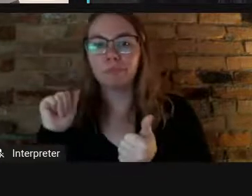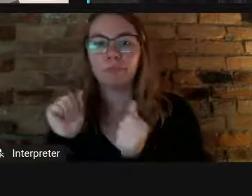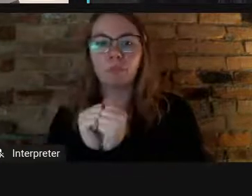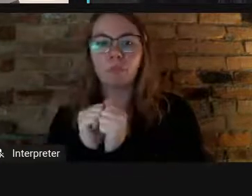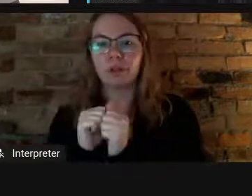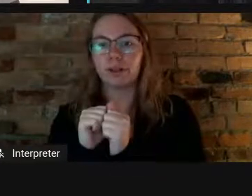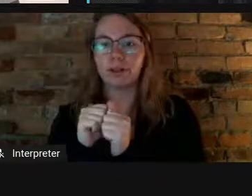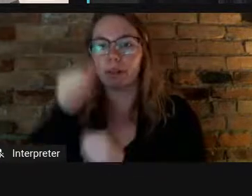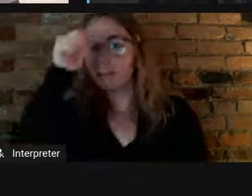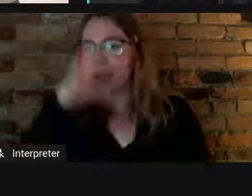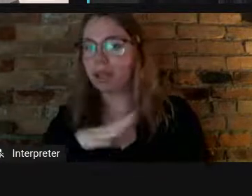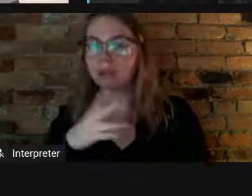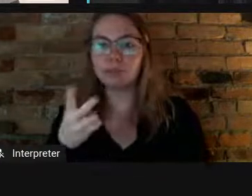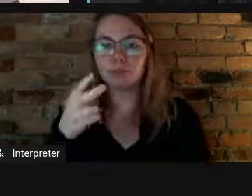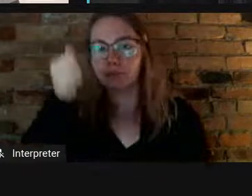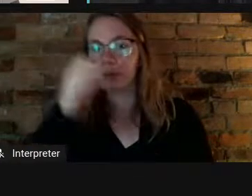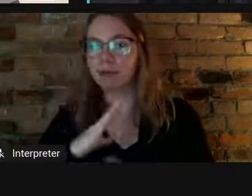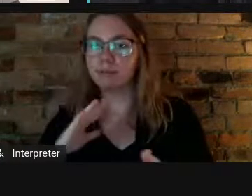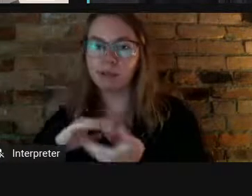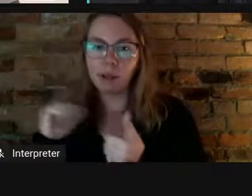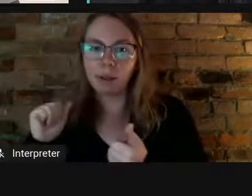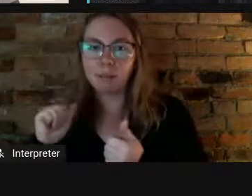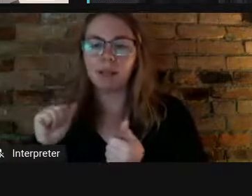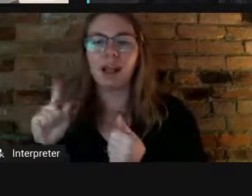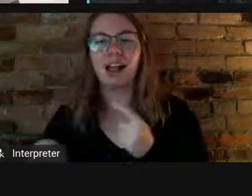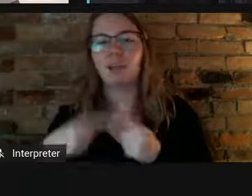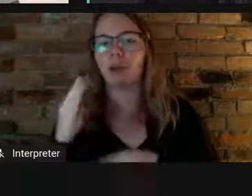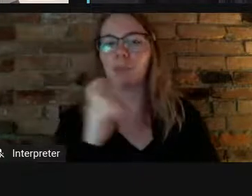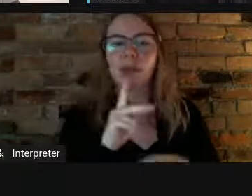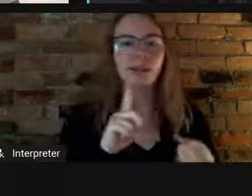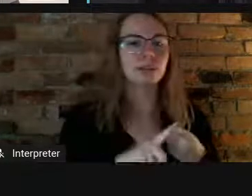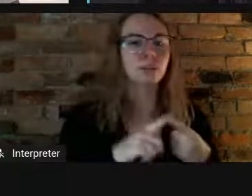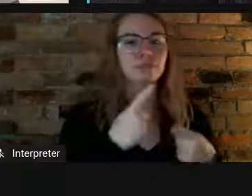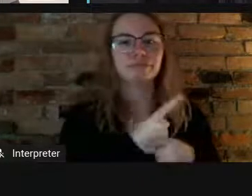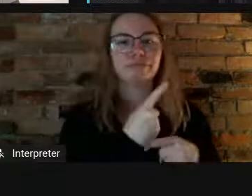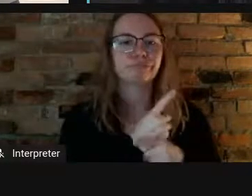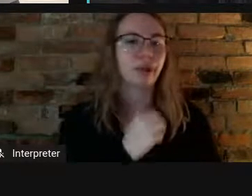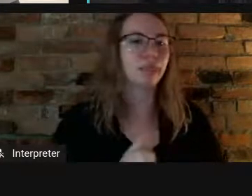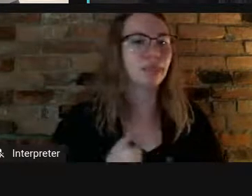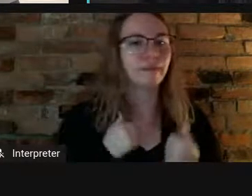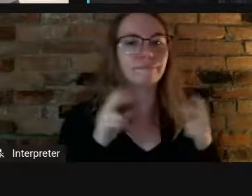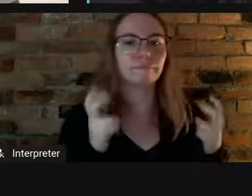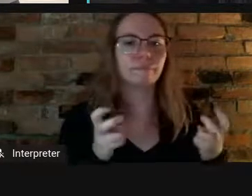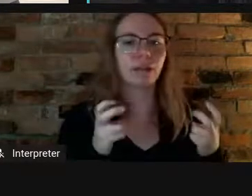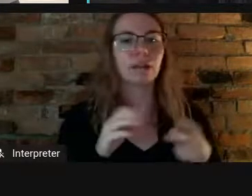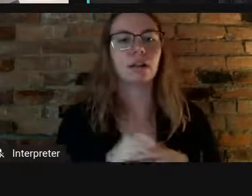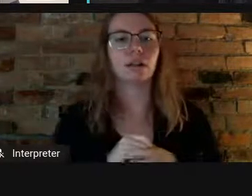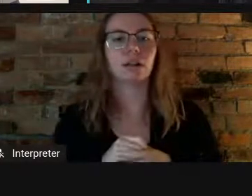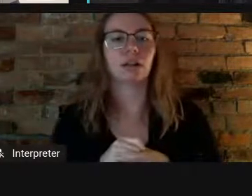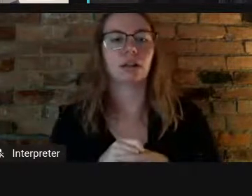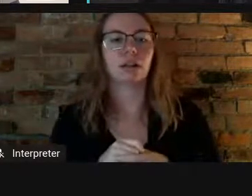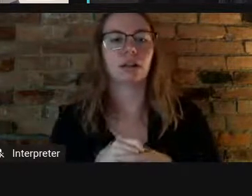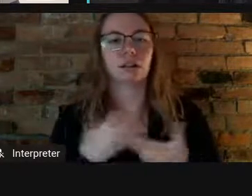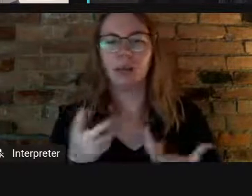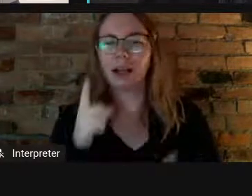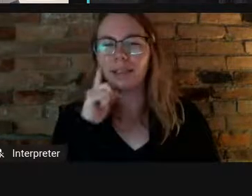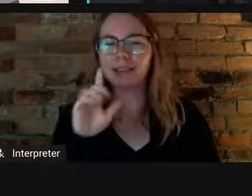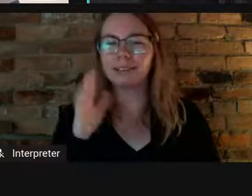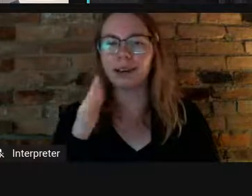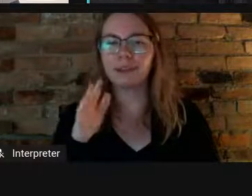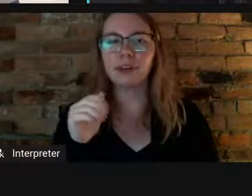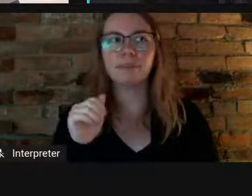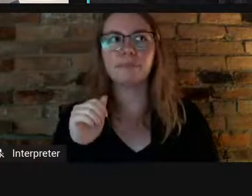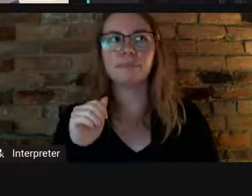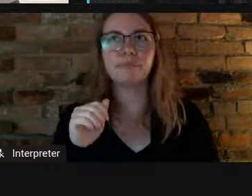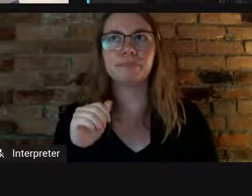macho self, and, you know, their sexuality or queerness would be inconsequential to them. And I think it's kind of a